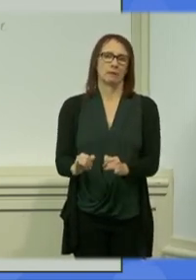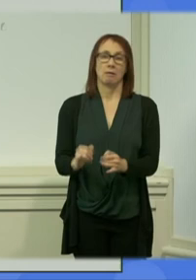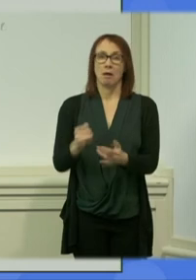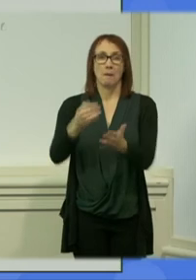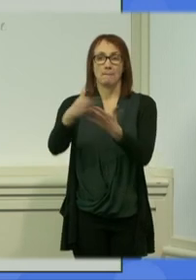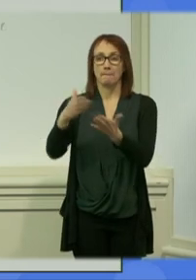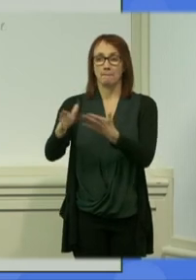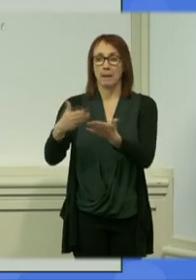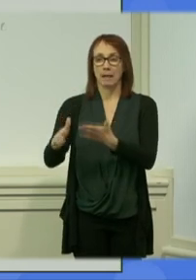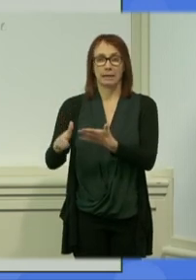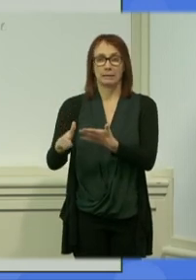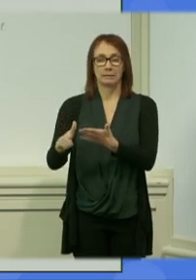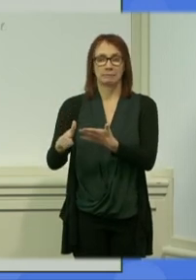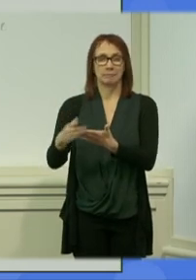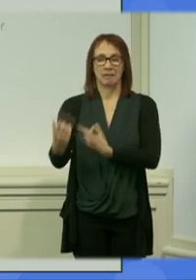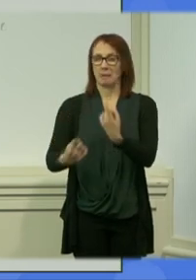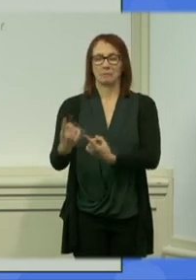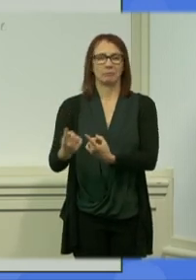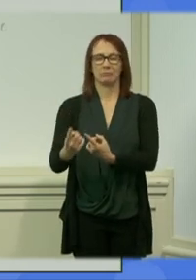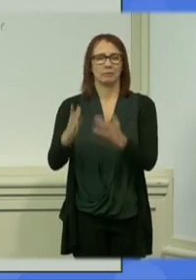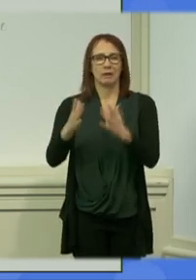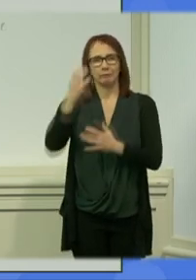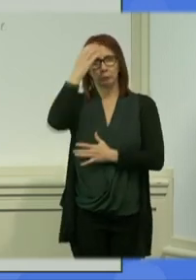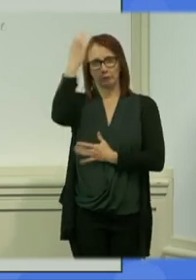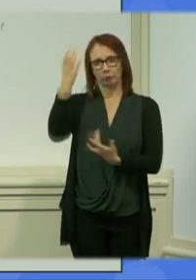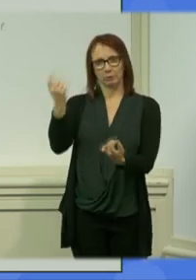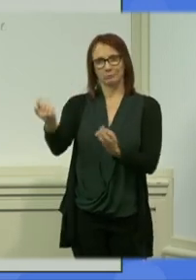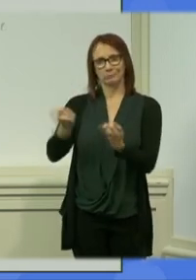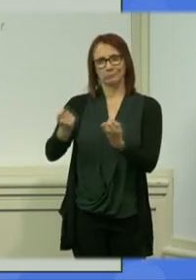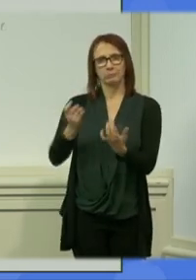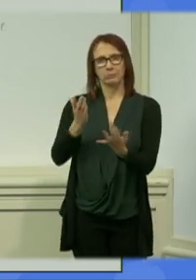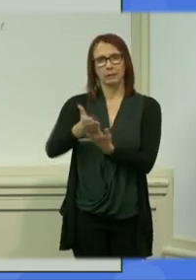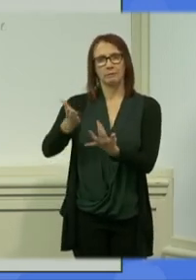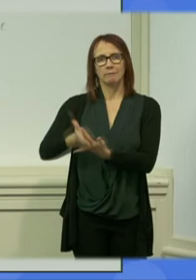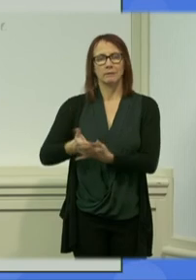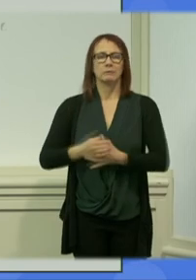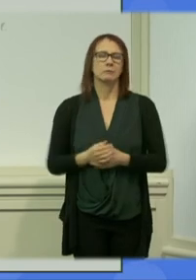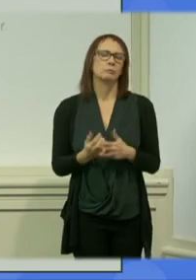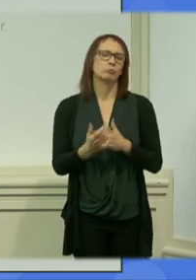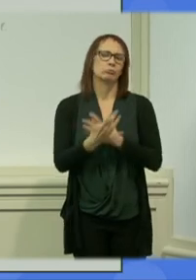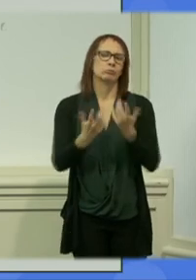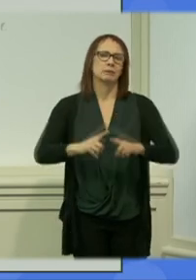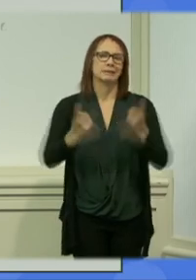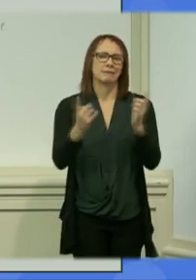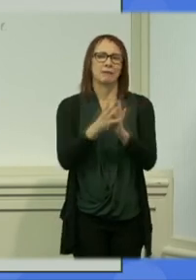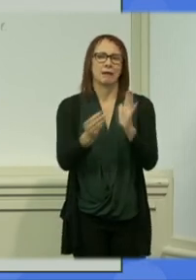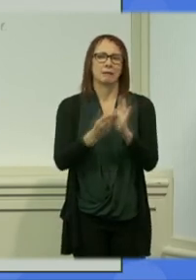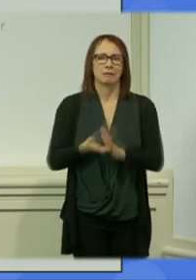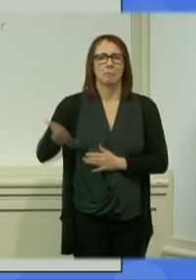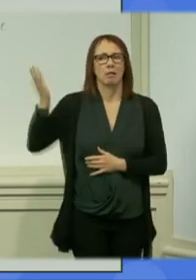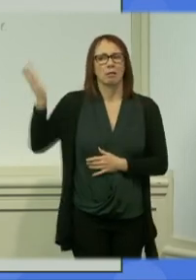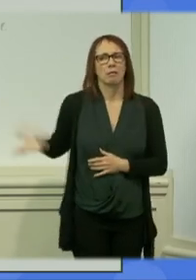very well without the government intervening to do something. Now, there are lots of different examples, some on the screen. I'm not going into too many